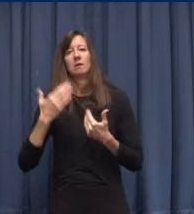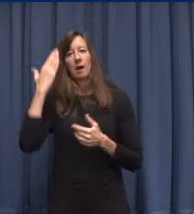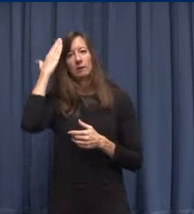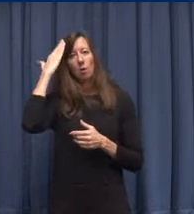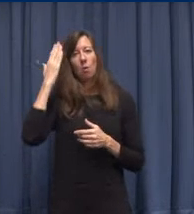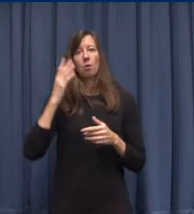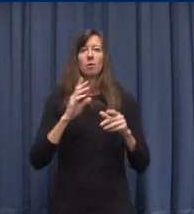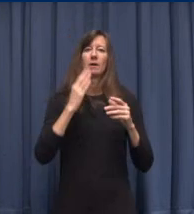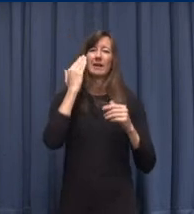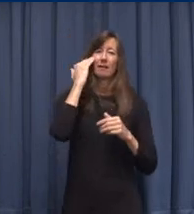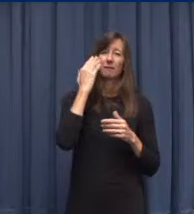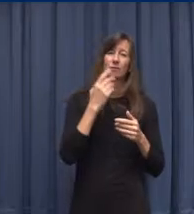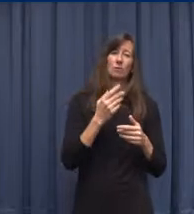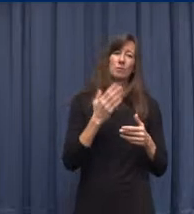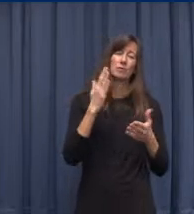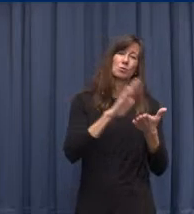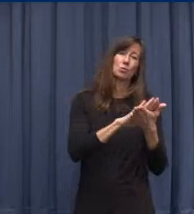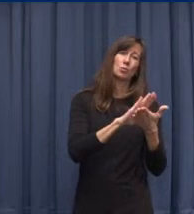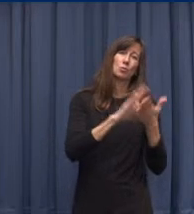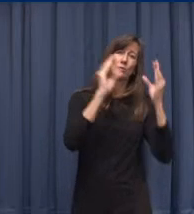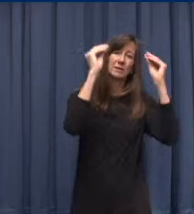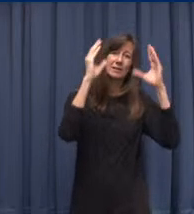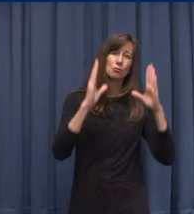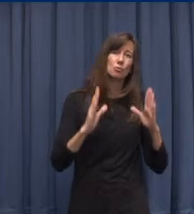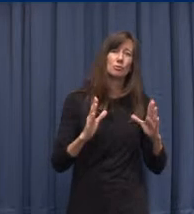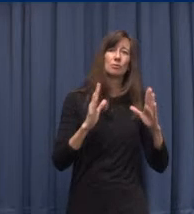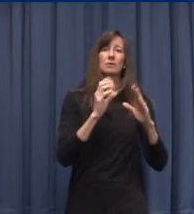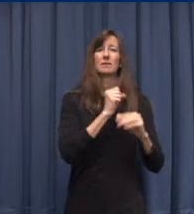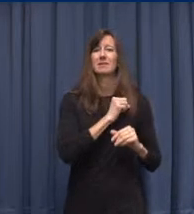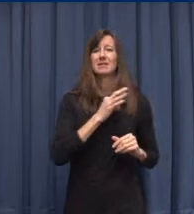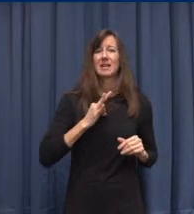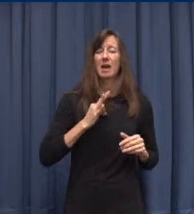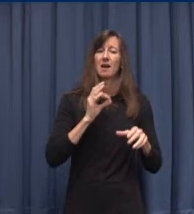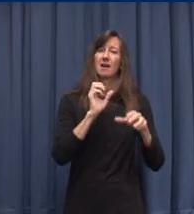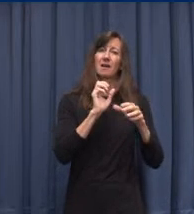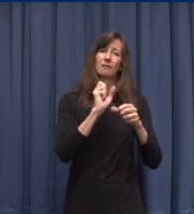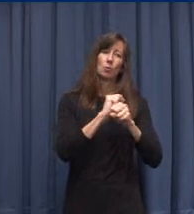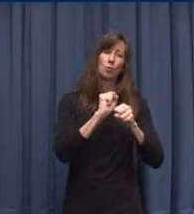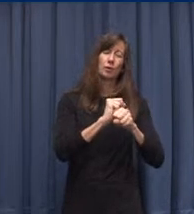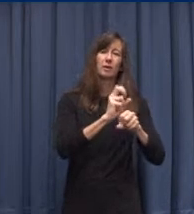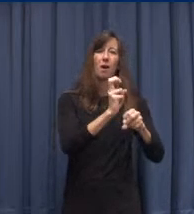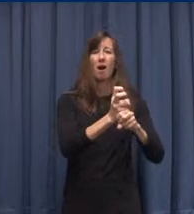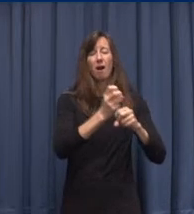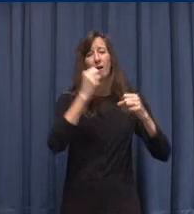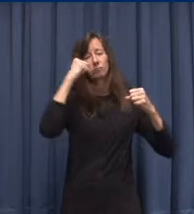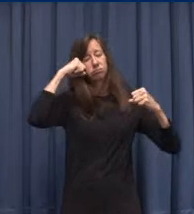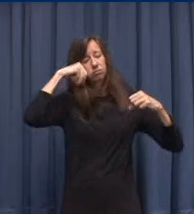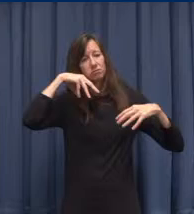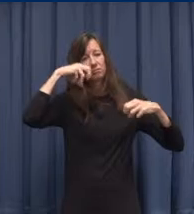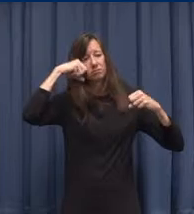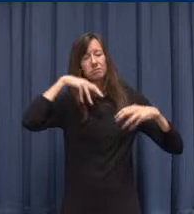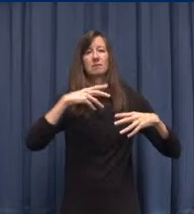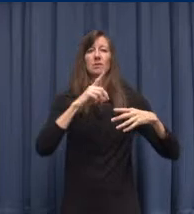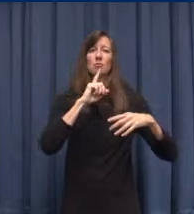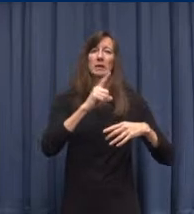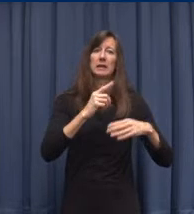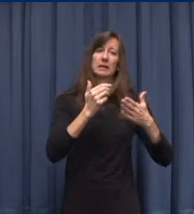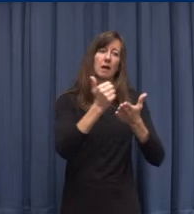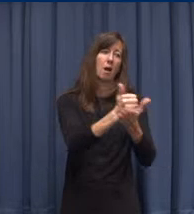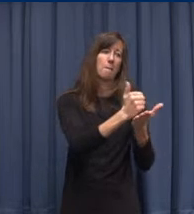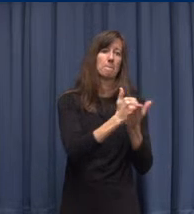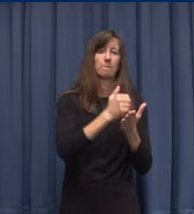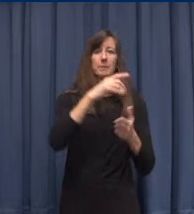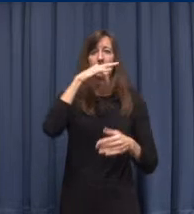to make it all work to keep our kids educated, but to also keep them healthy and safe. I think about delivery